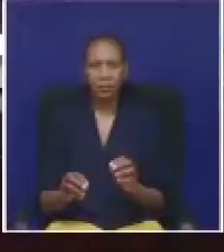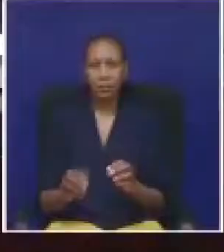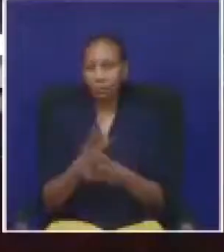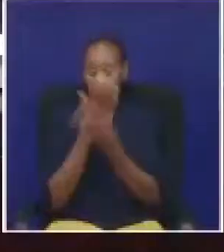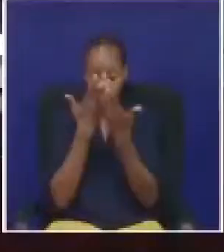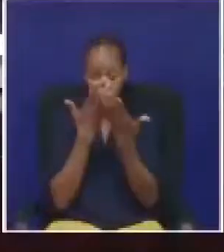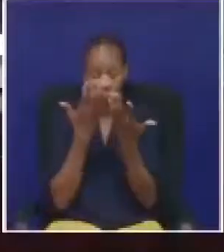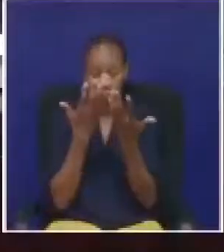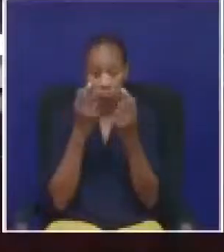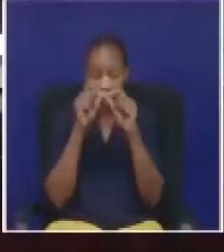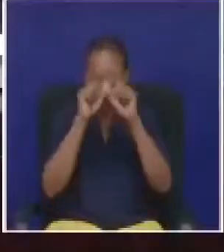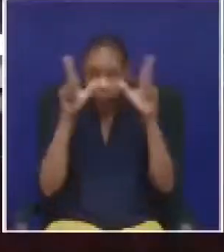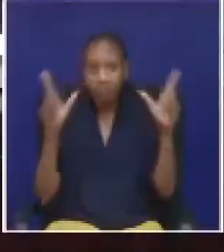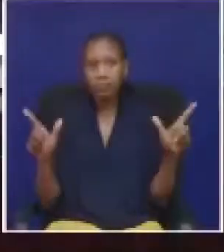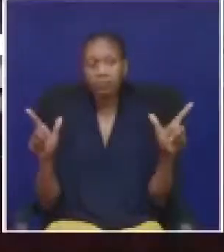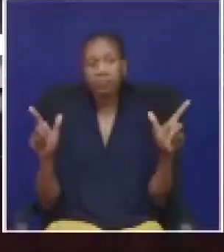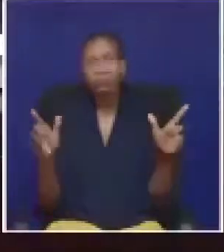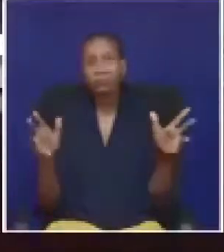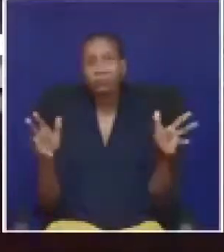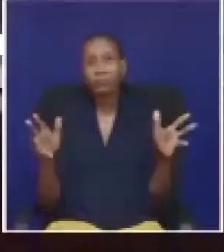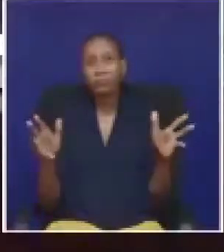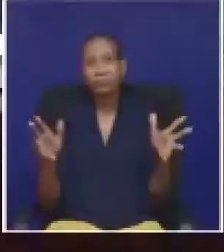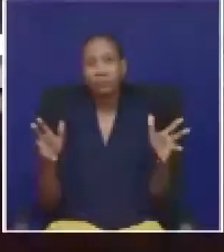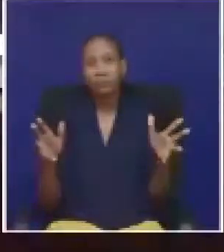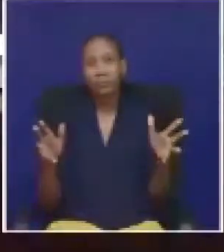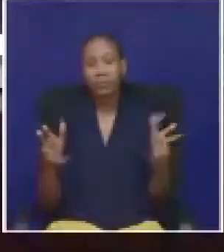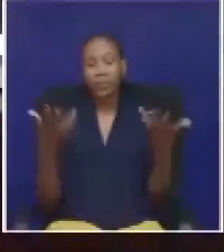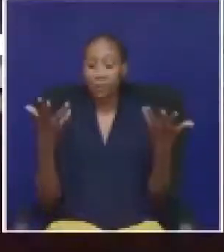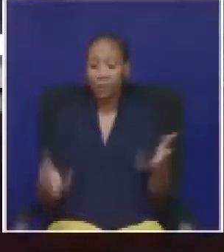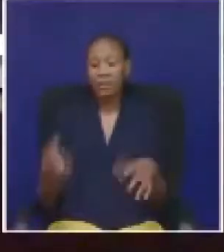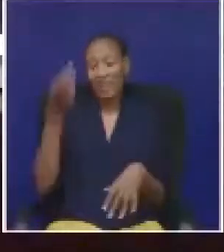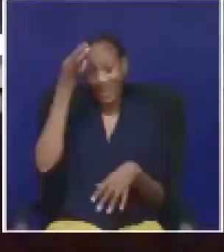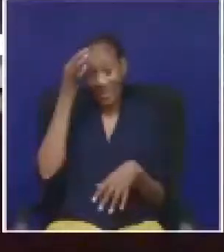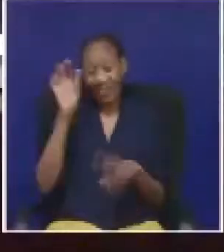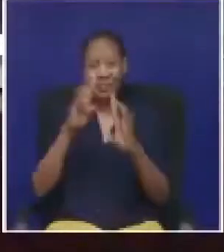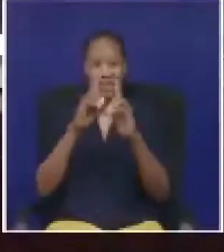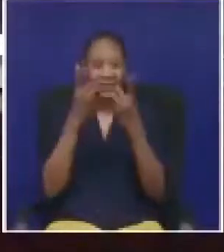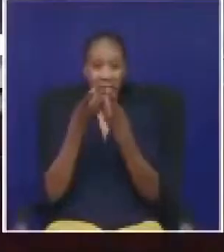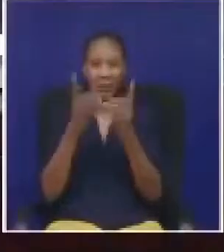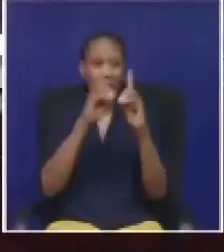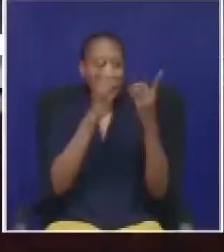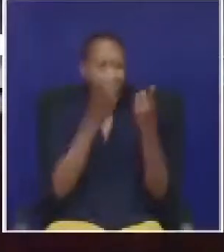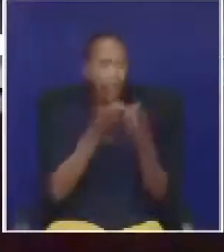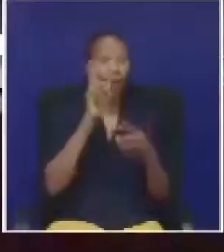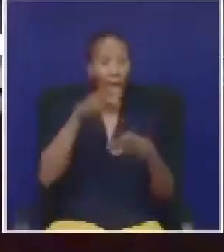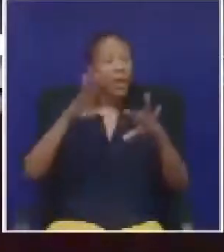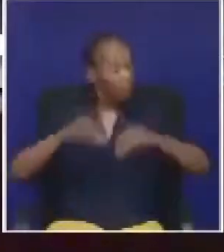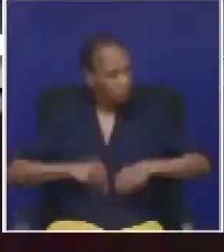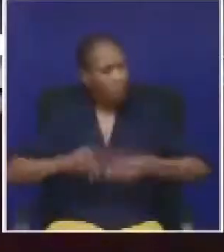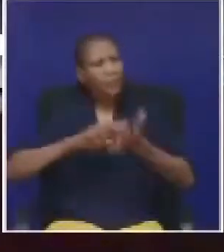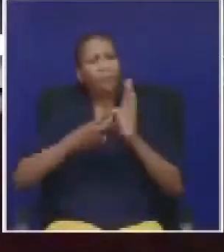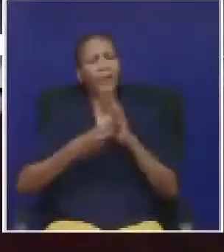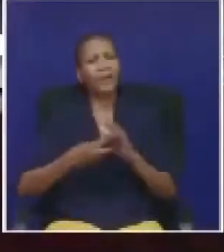Obviously, because these government departments will accept this plan,